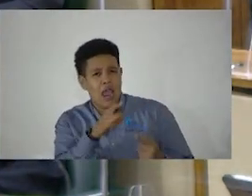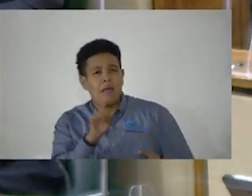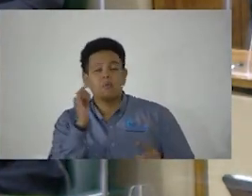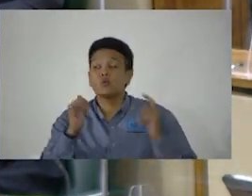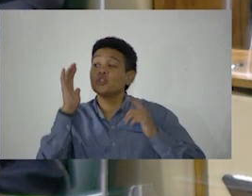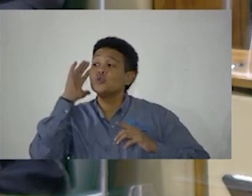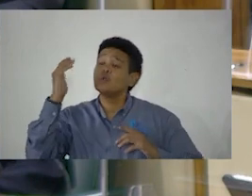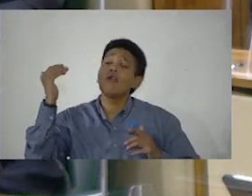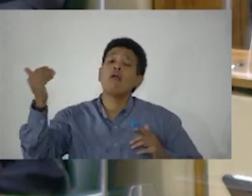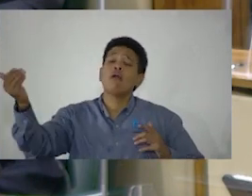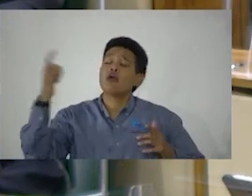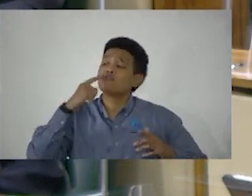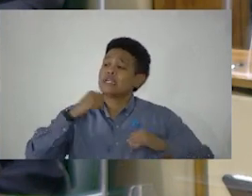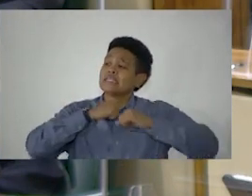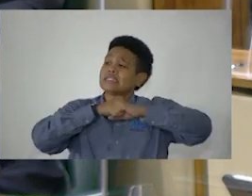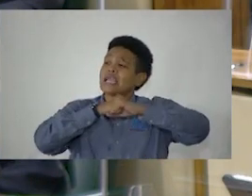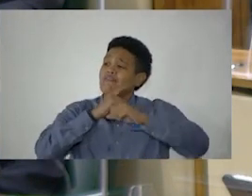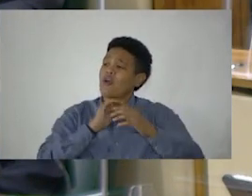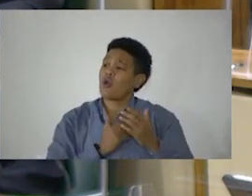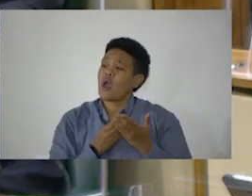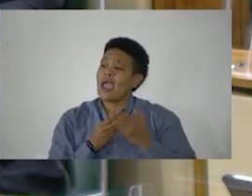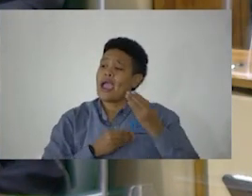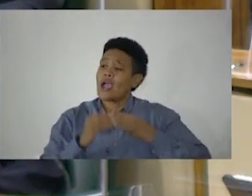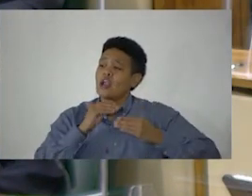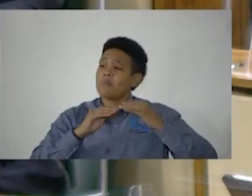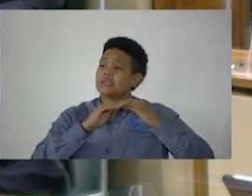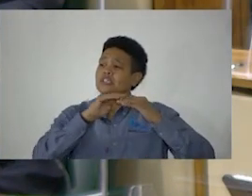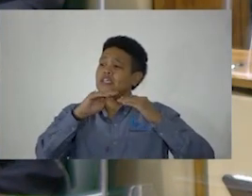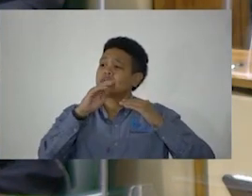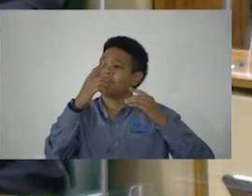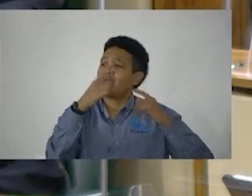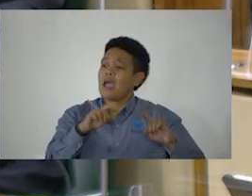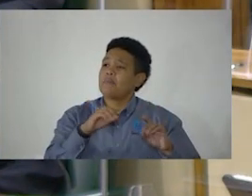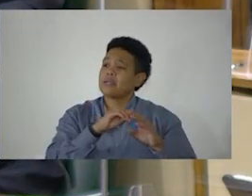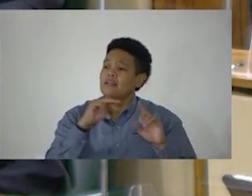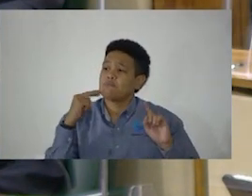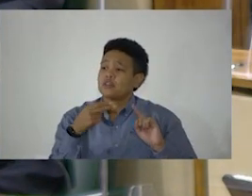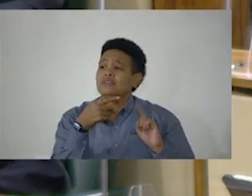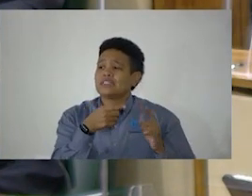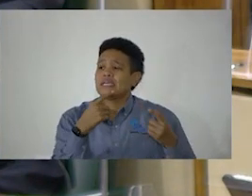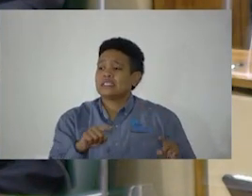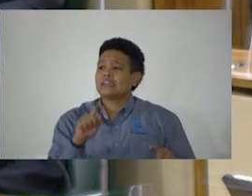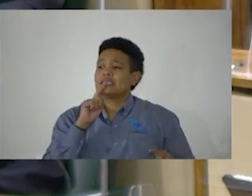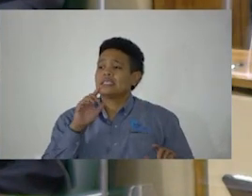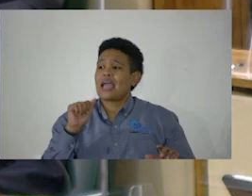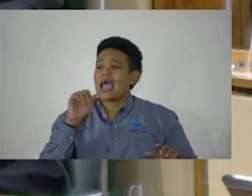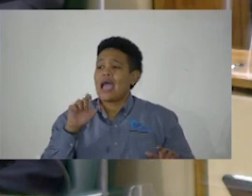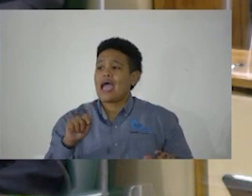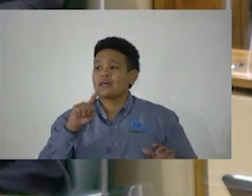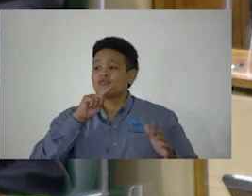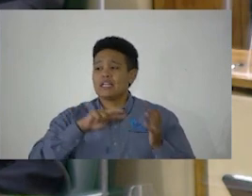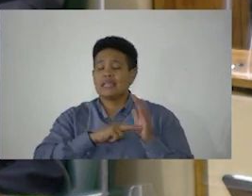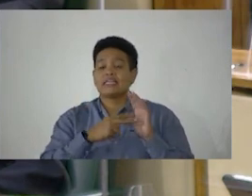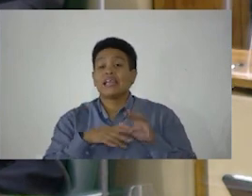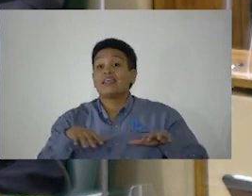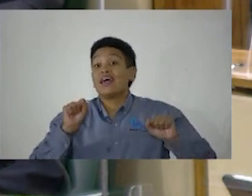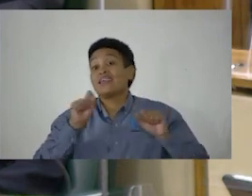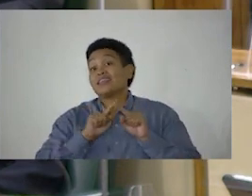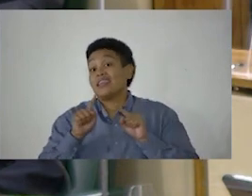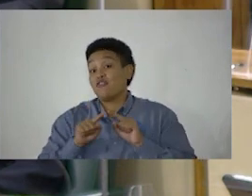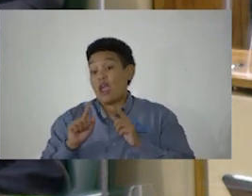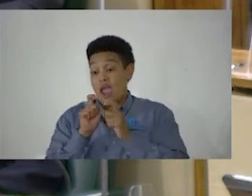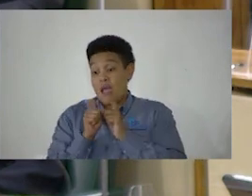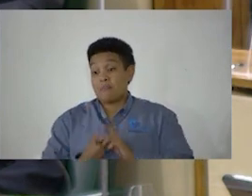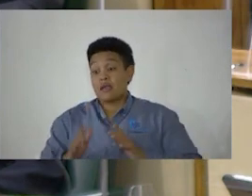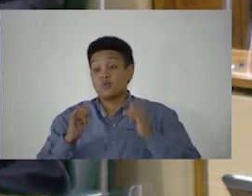ultimately safeguard our economic sustainability. In view of this, the Act is intended to undergo a series of amendments